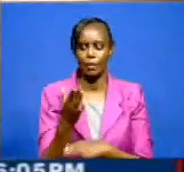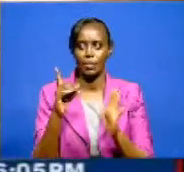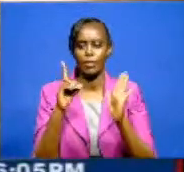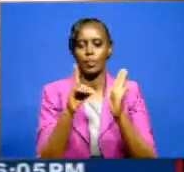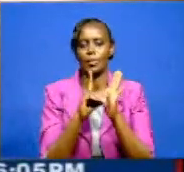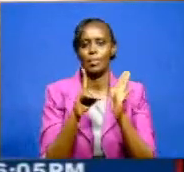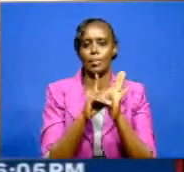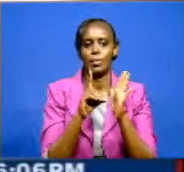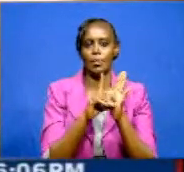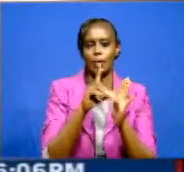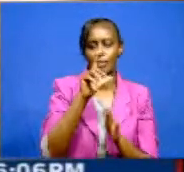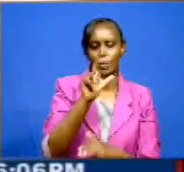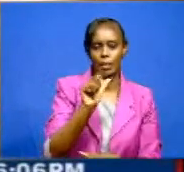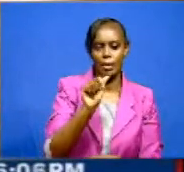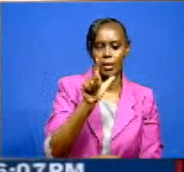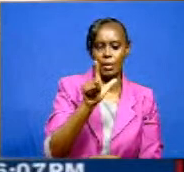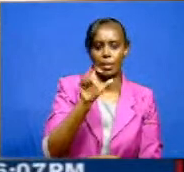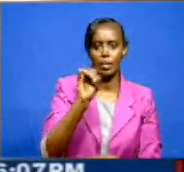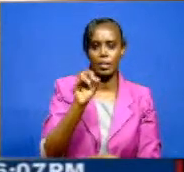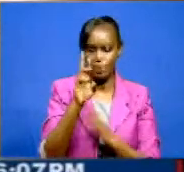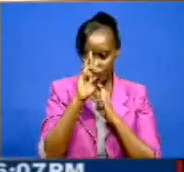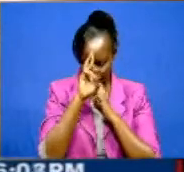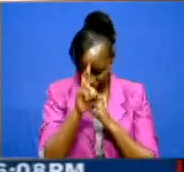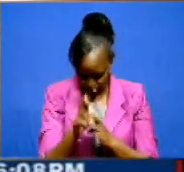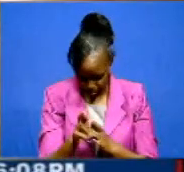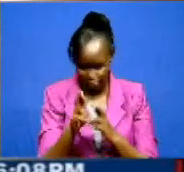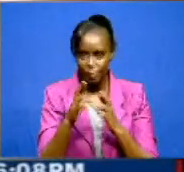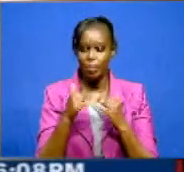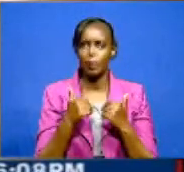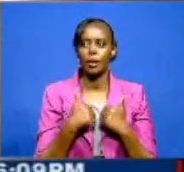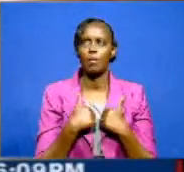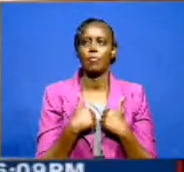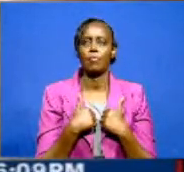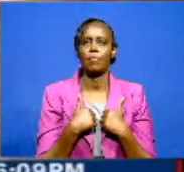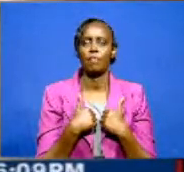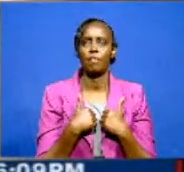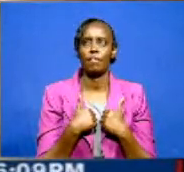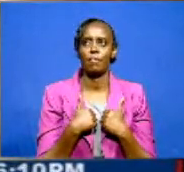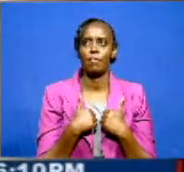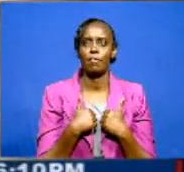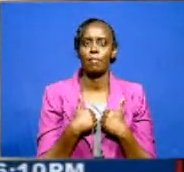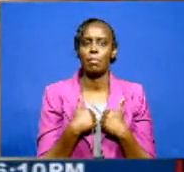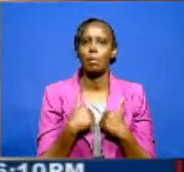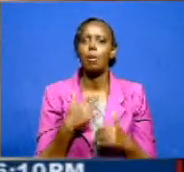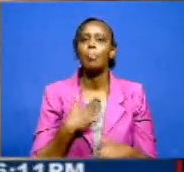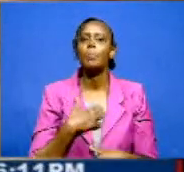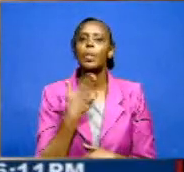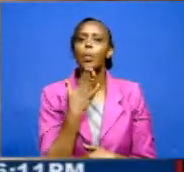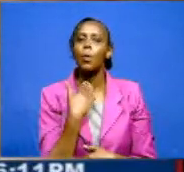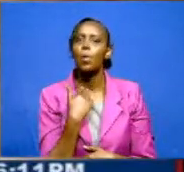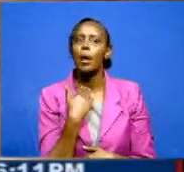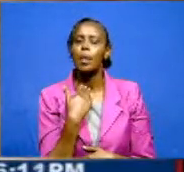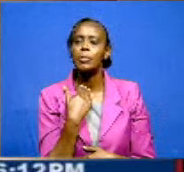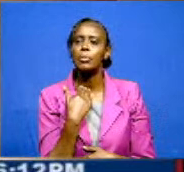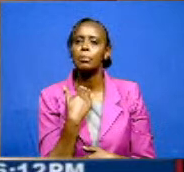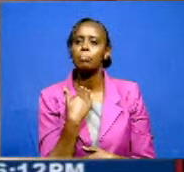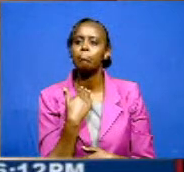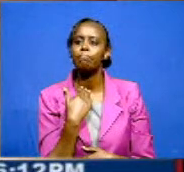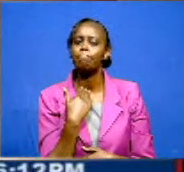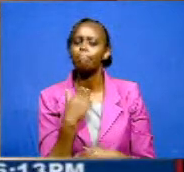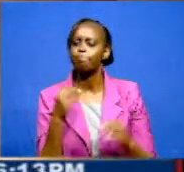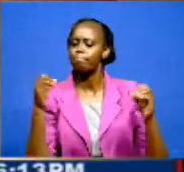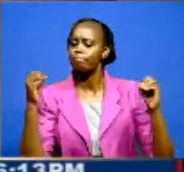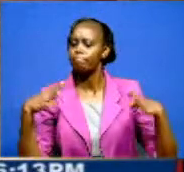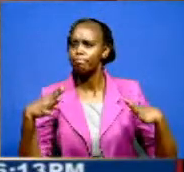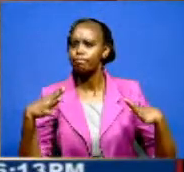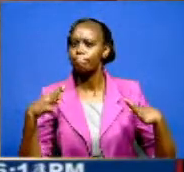Dr. Ali, whom I have a lot of respect to, but I wanted to get a